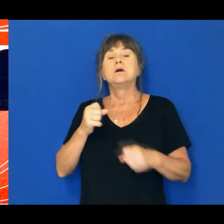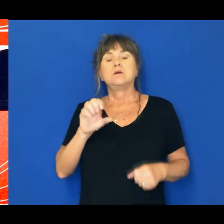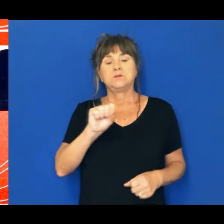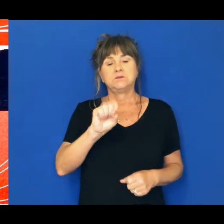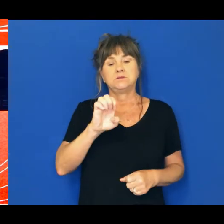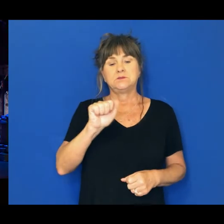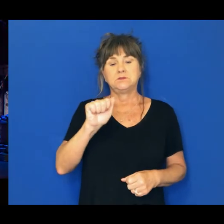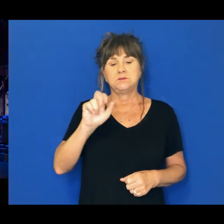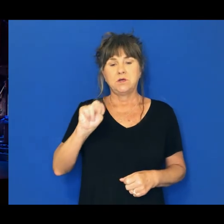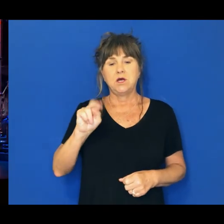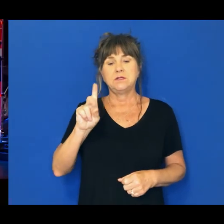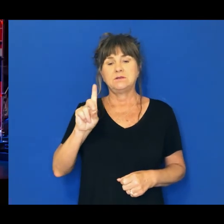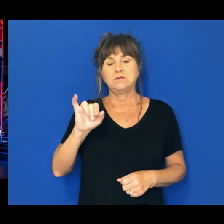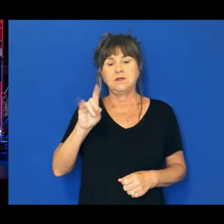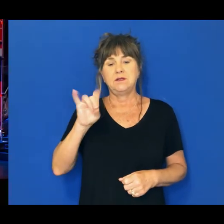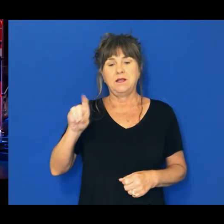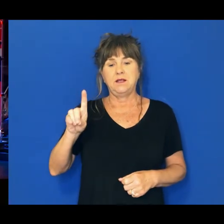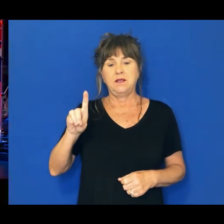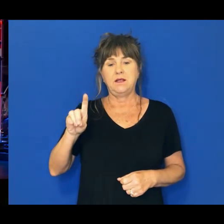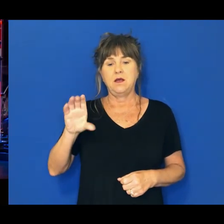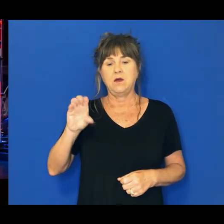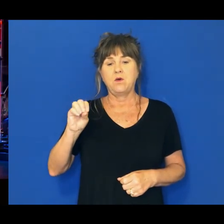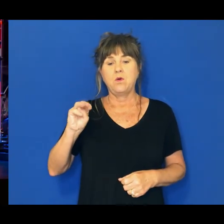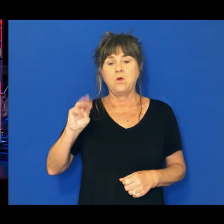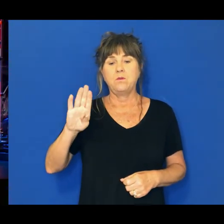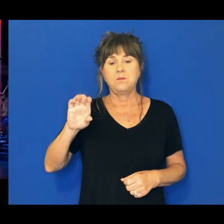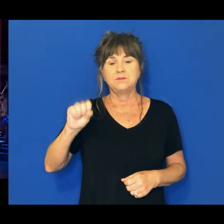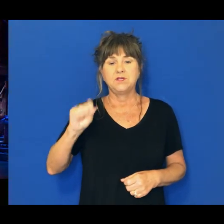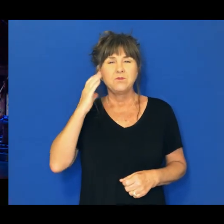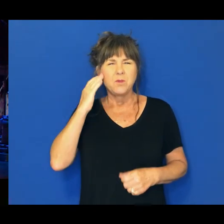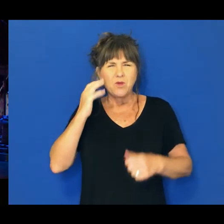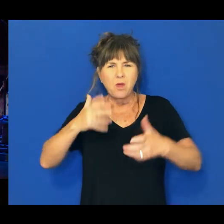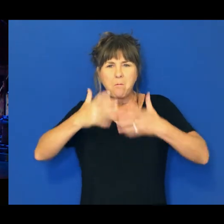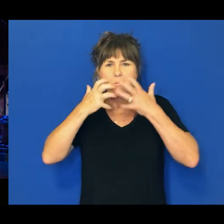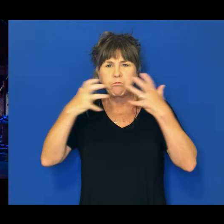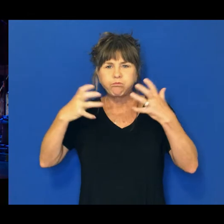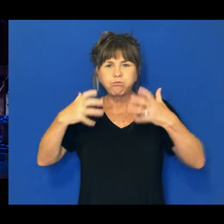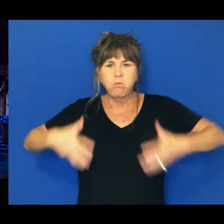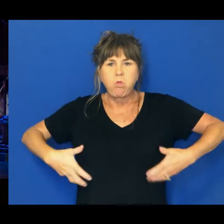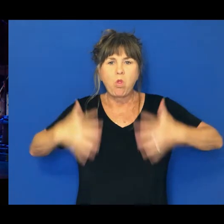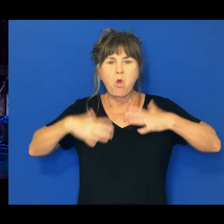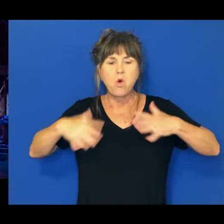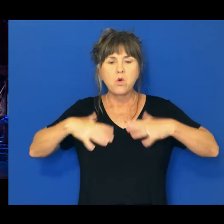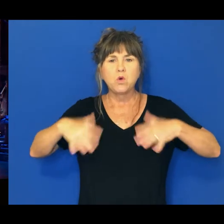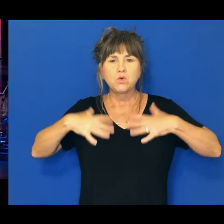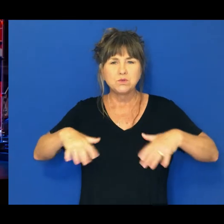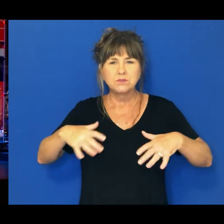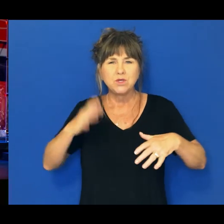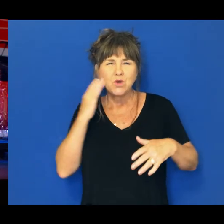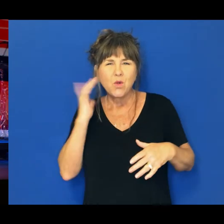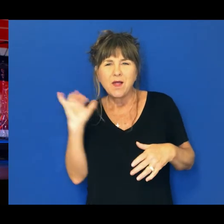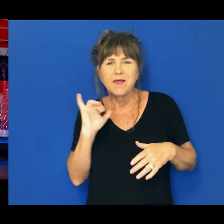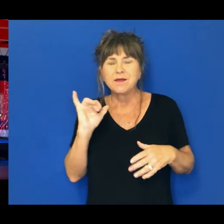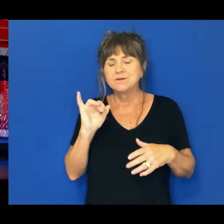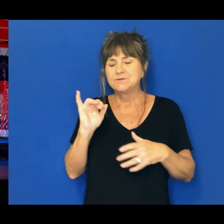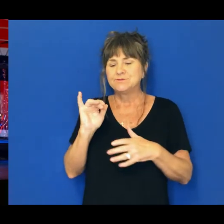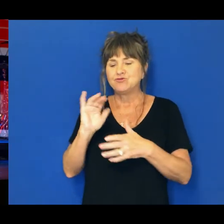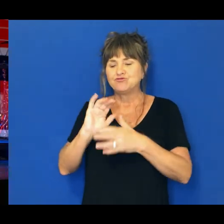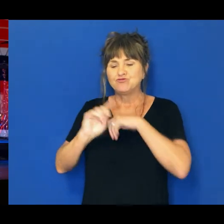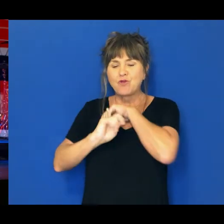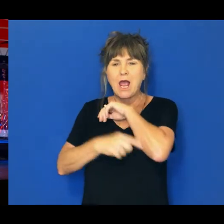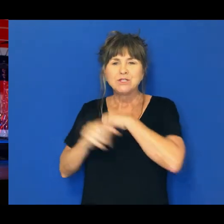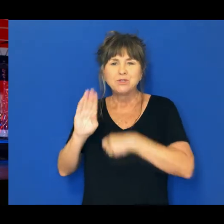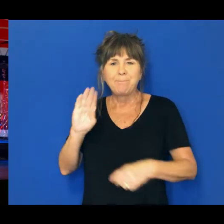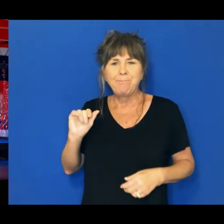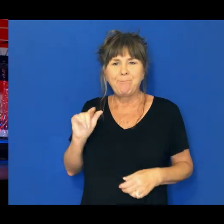Way Out. That was his first released album. And you remember with like the puffy clothes and like, take that, take that, take that. You remember that, puffy? With like the garbage bag music